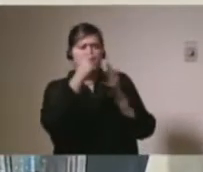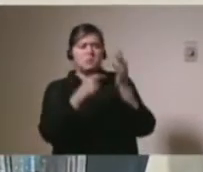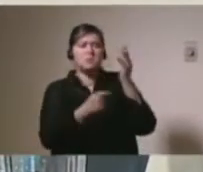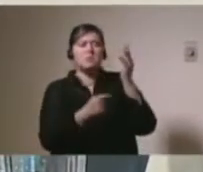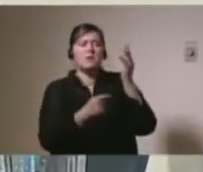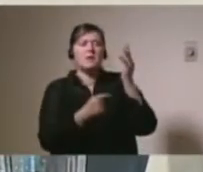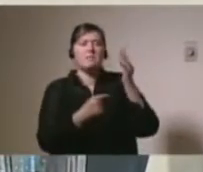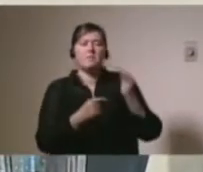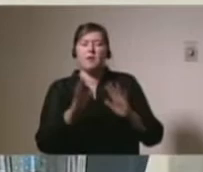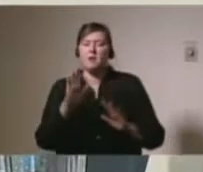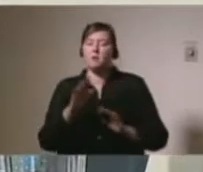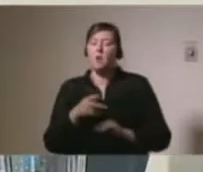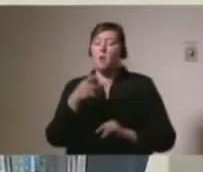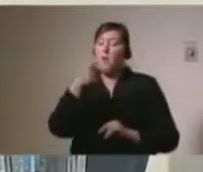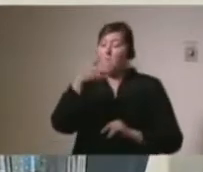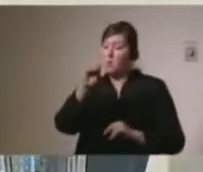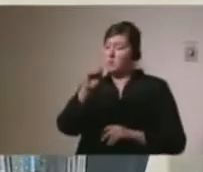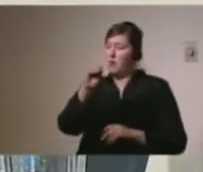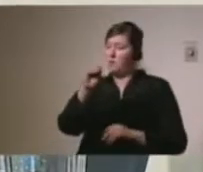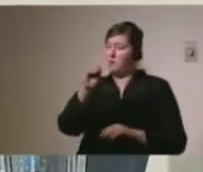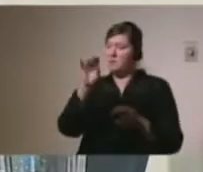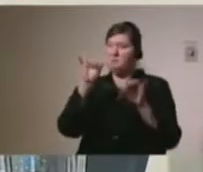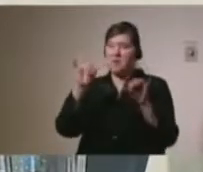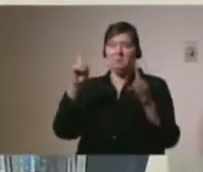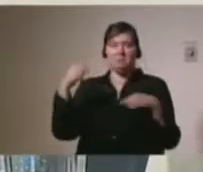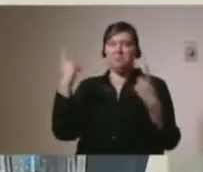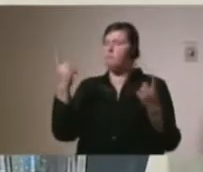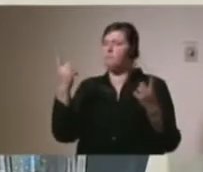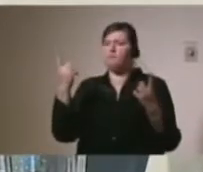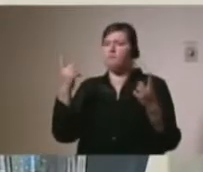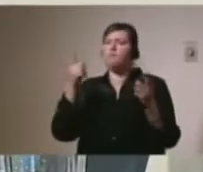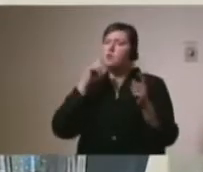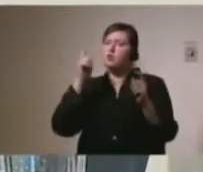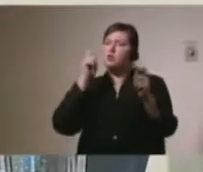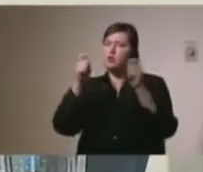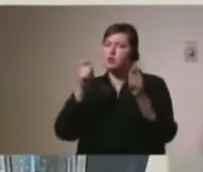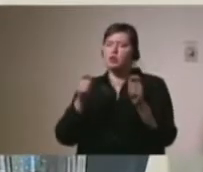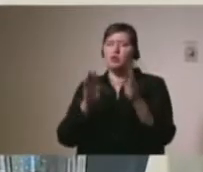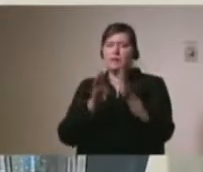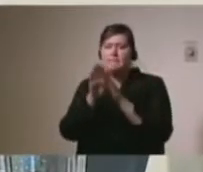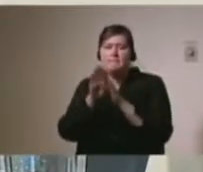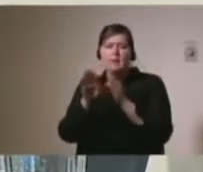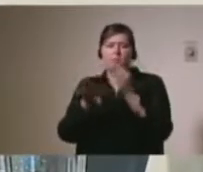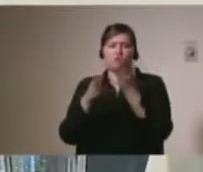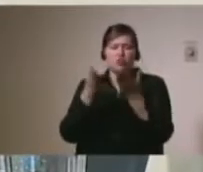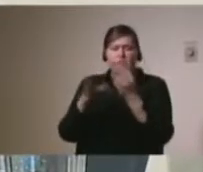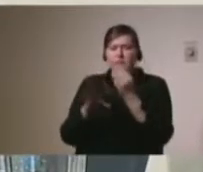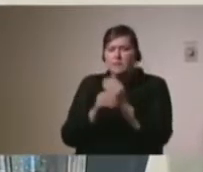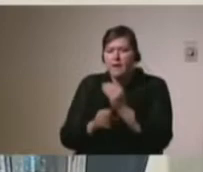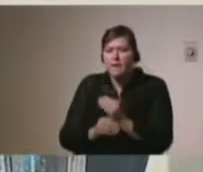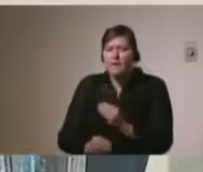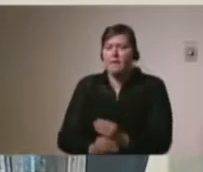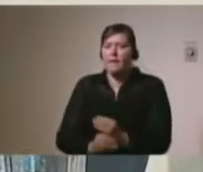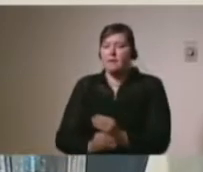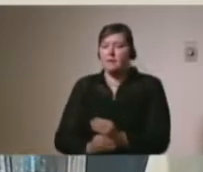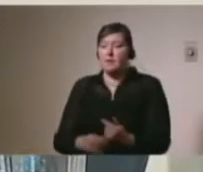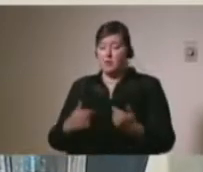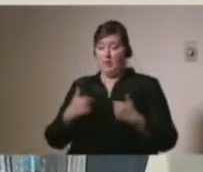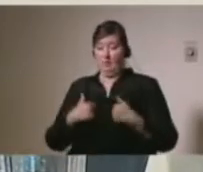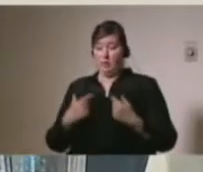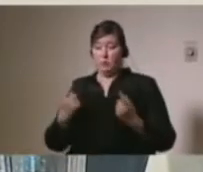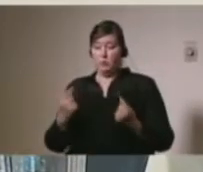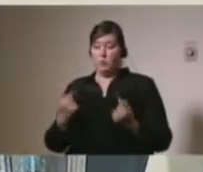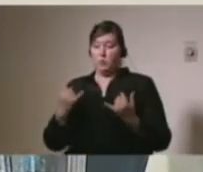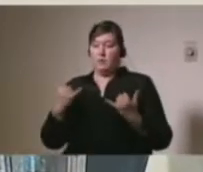Zealand Post. The core, all I do at the moment is spend my days in sort of consulting